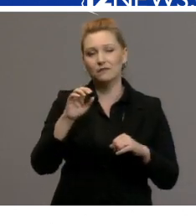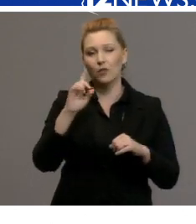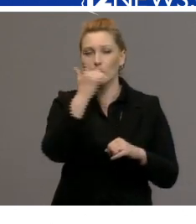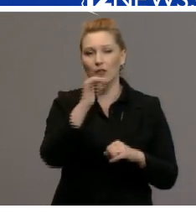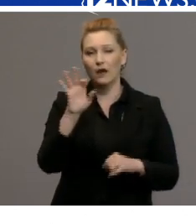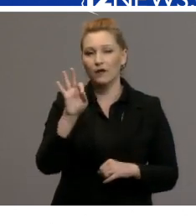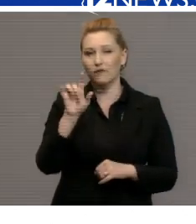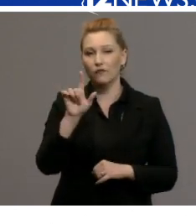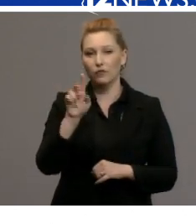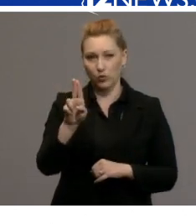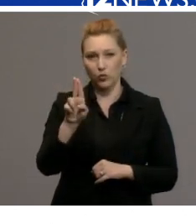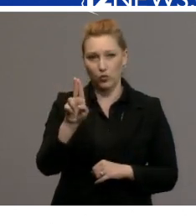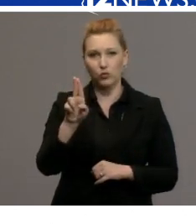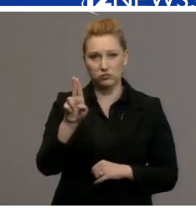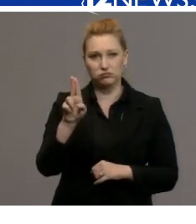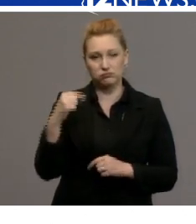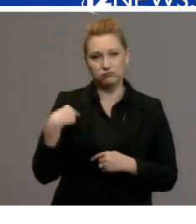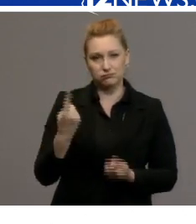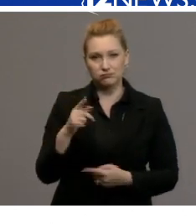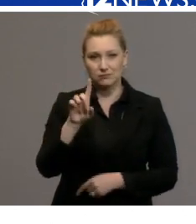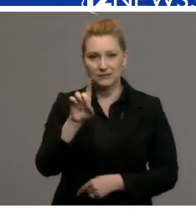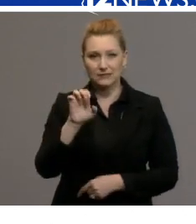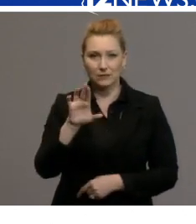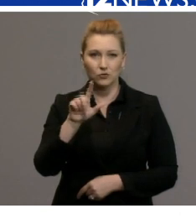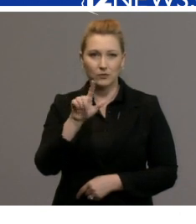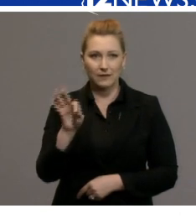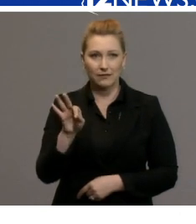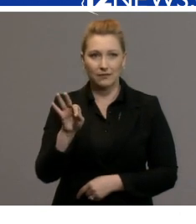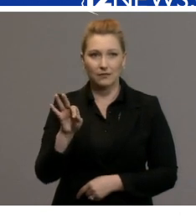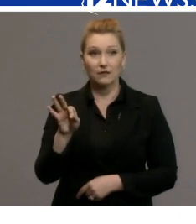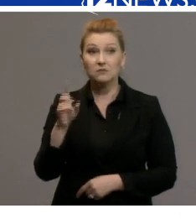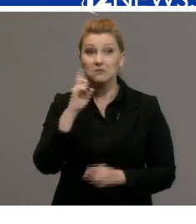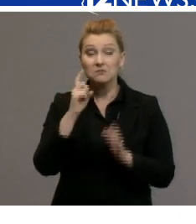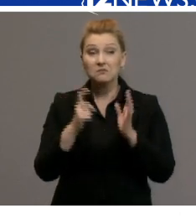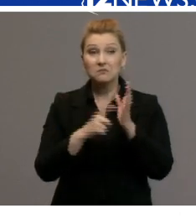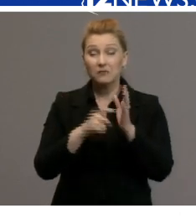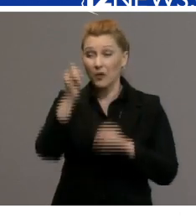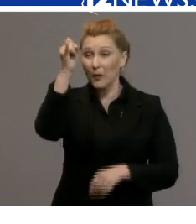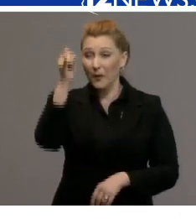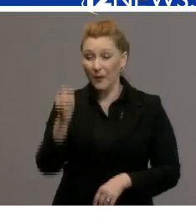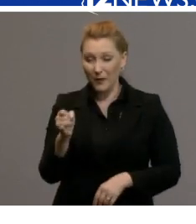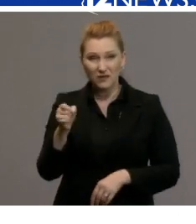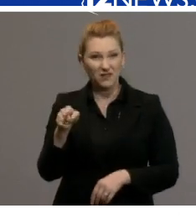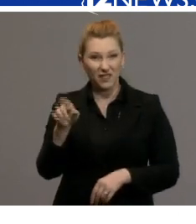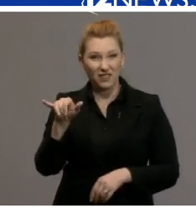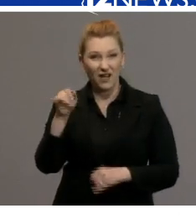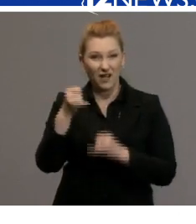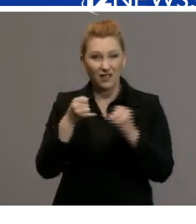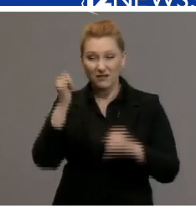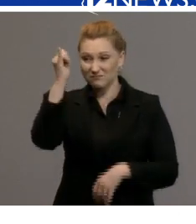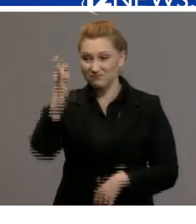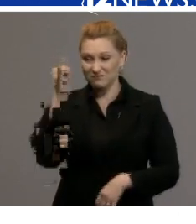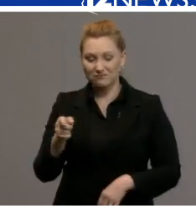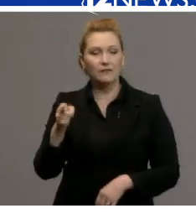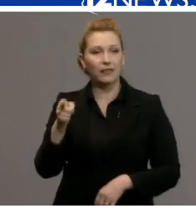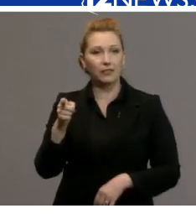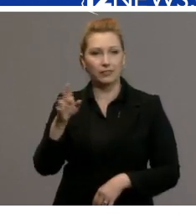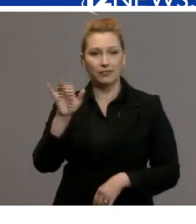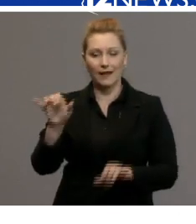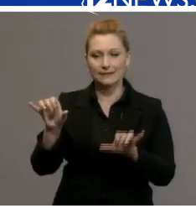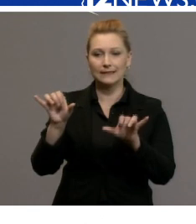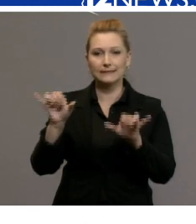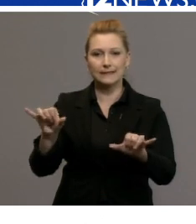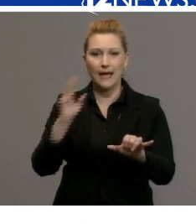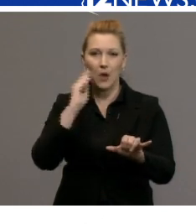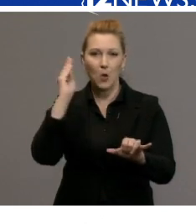vertical line, about 2/3 to the side, that's when we put the stay home, stay healthy, stay